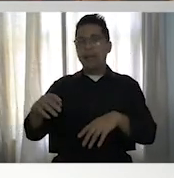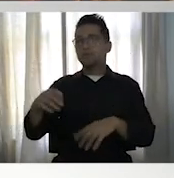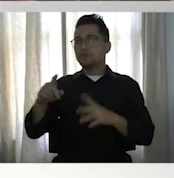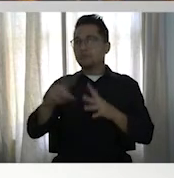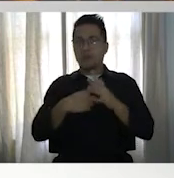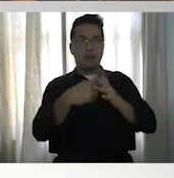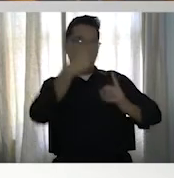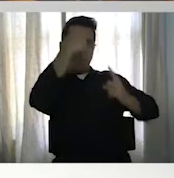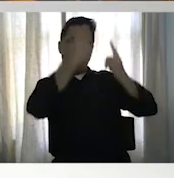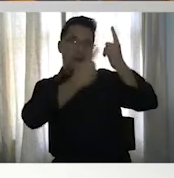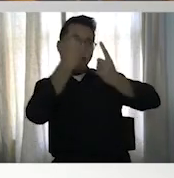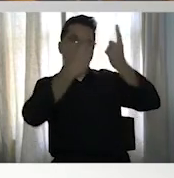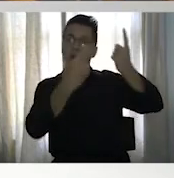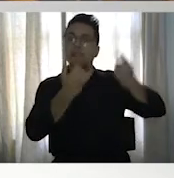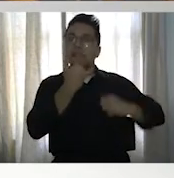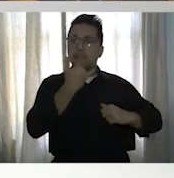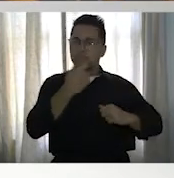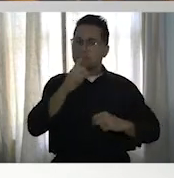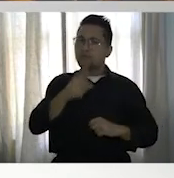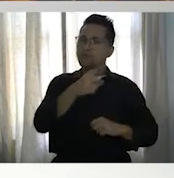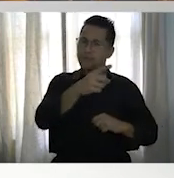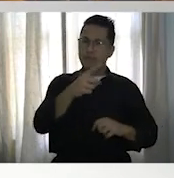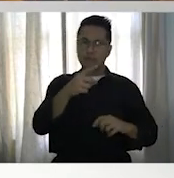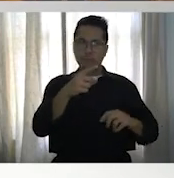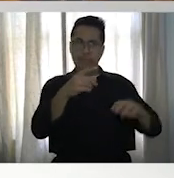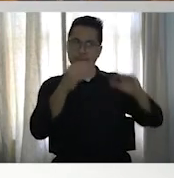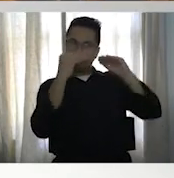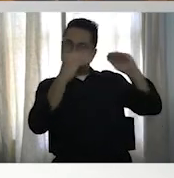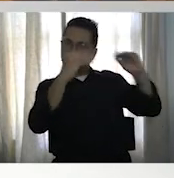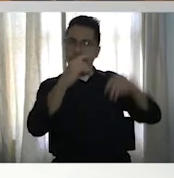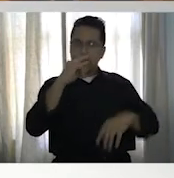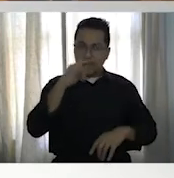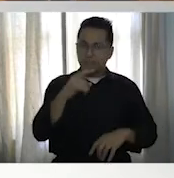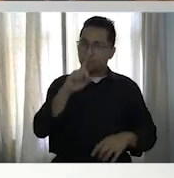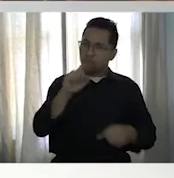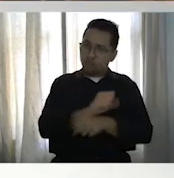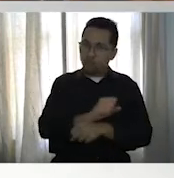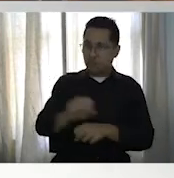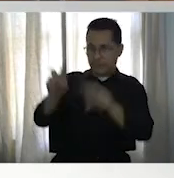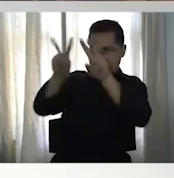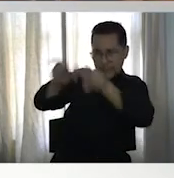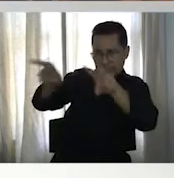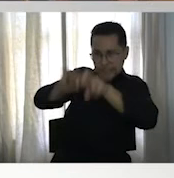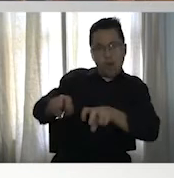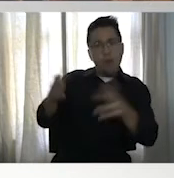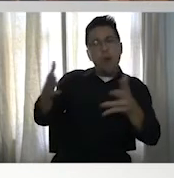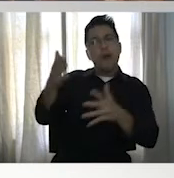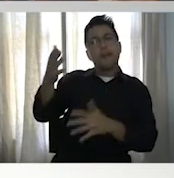going on. So we want to make sure our kids really know what they're looking at.